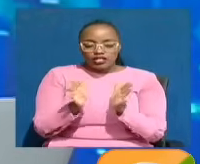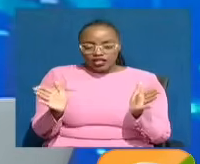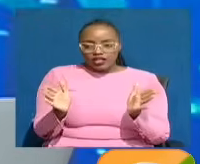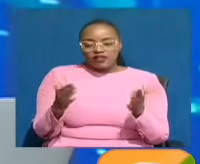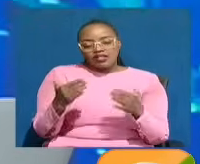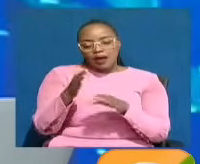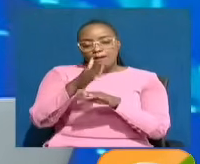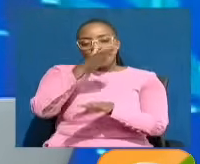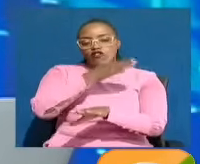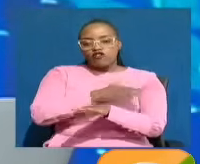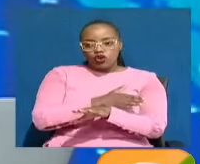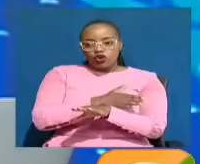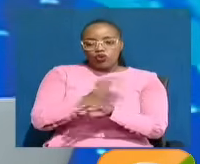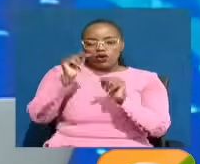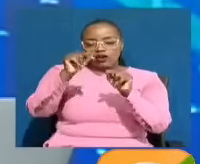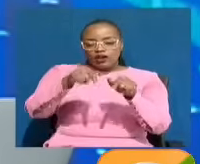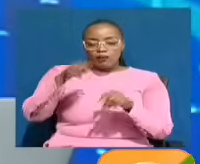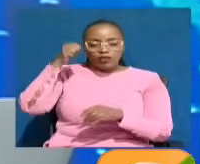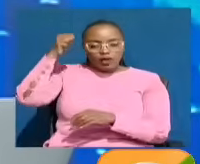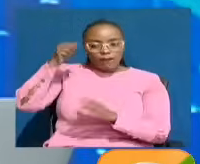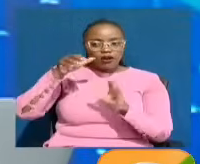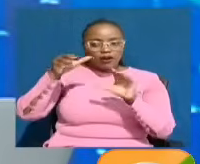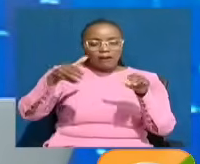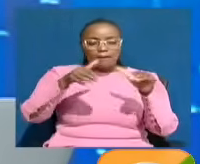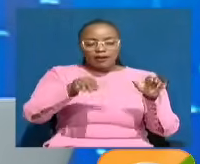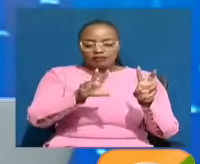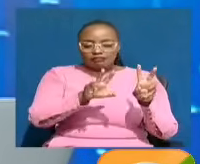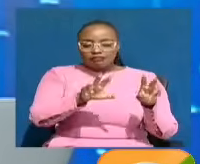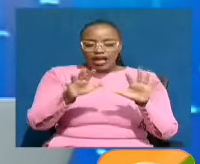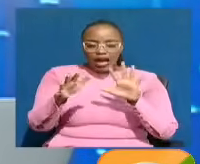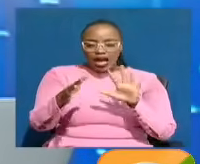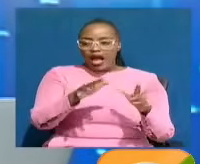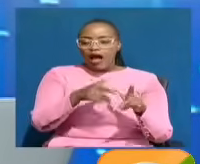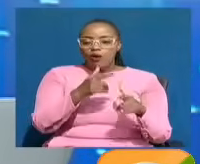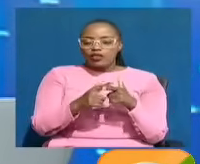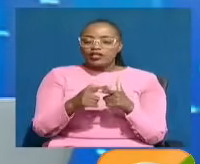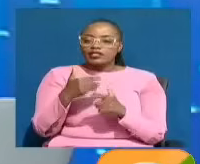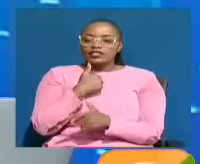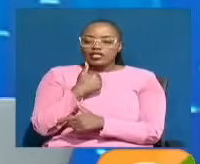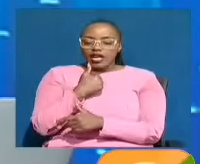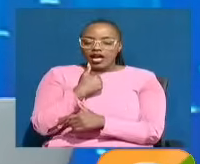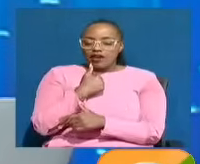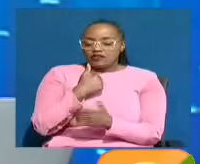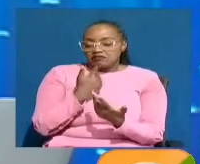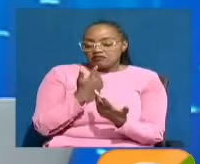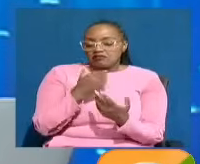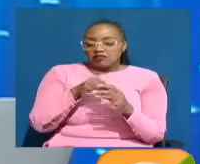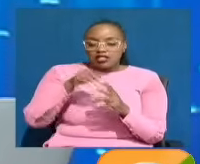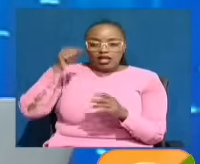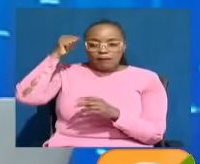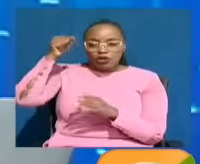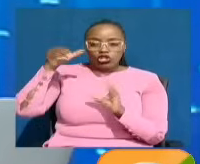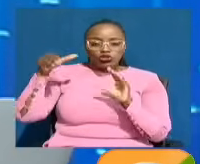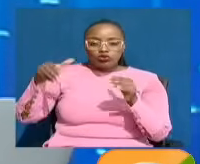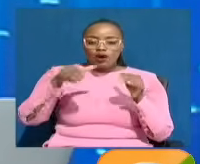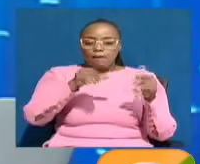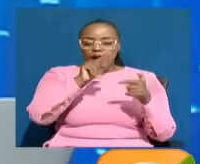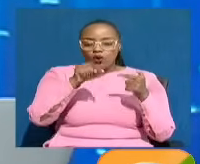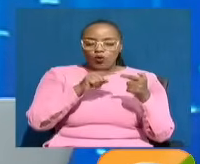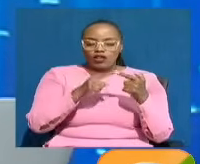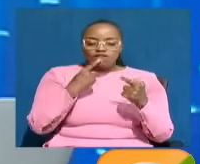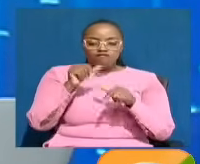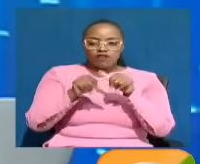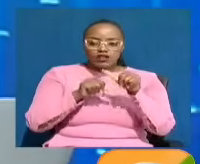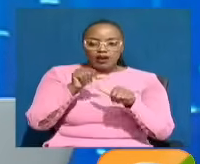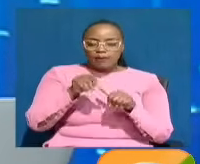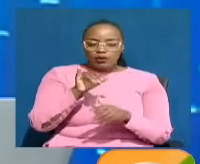annual basis, comes to the political parties, and they look through to see what the spend is like across the political parties. So when they come to that, so therefore